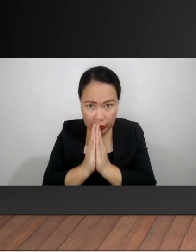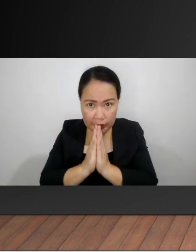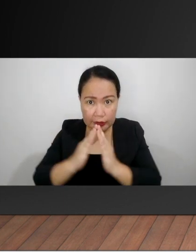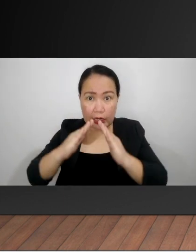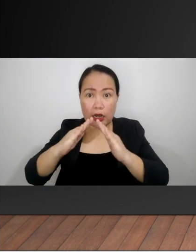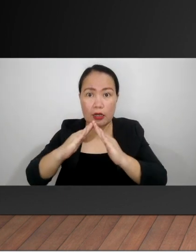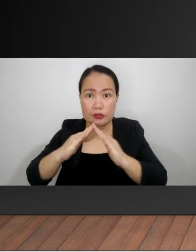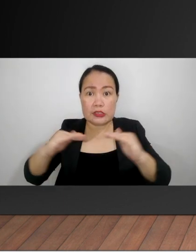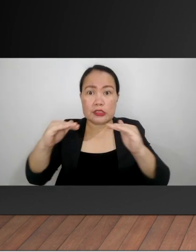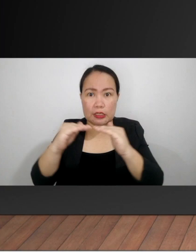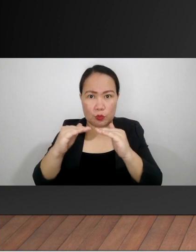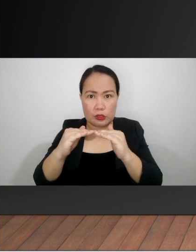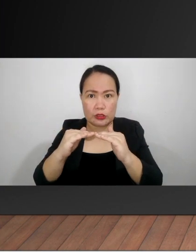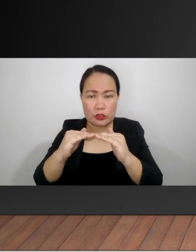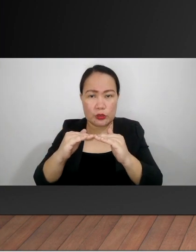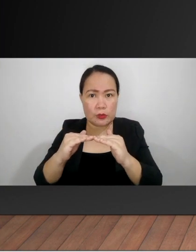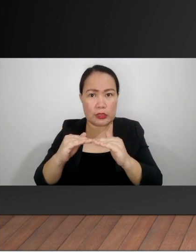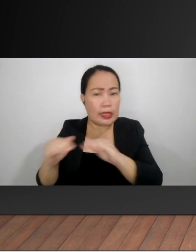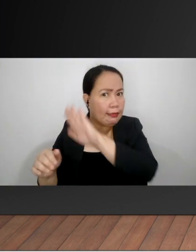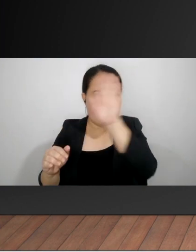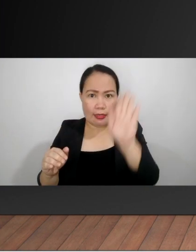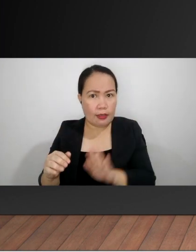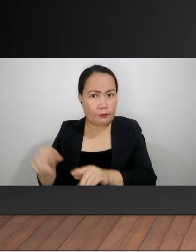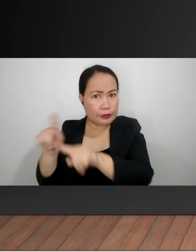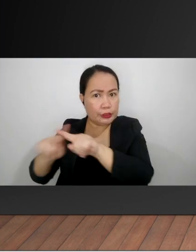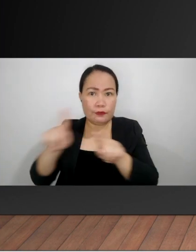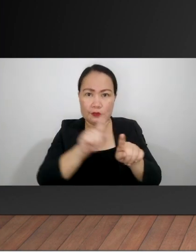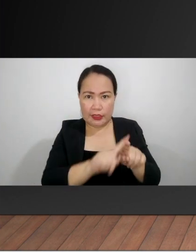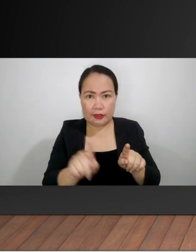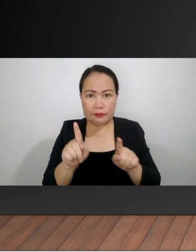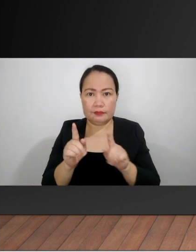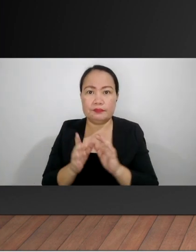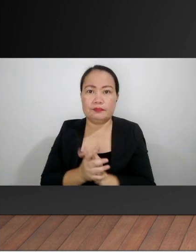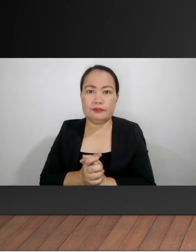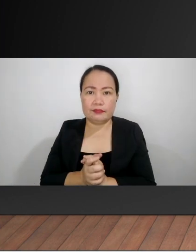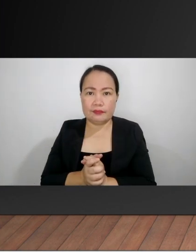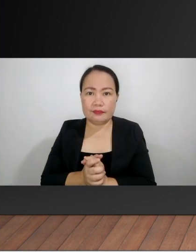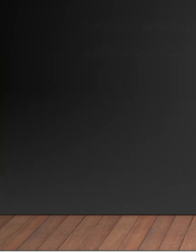house is equal, and there should be no distinction.